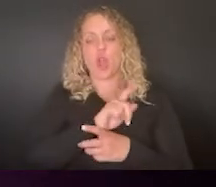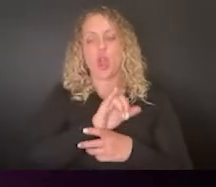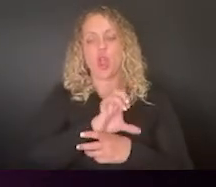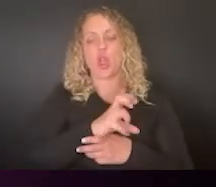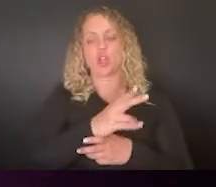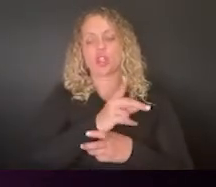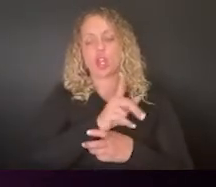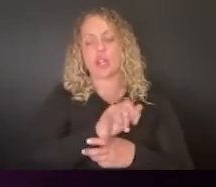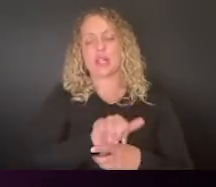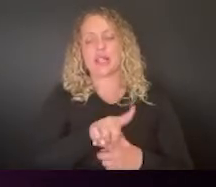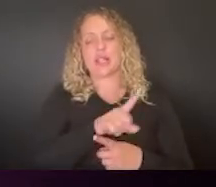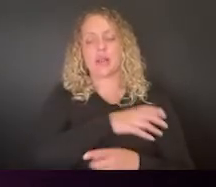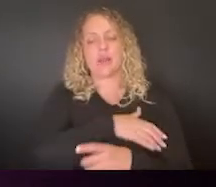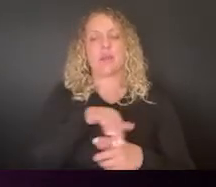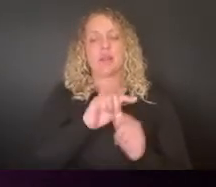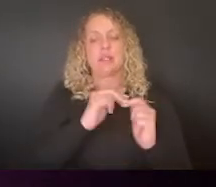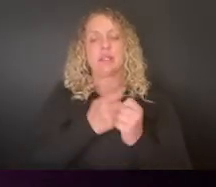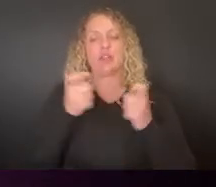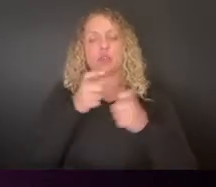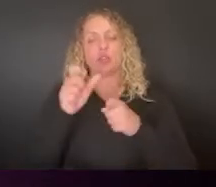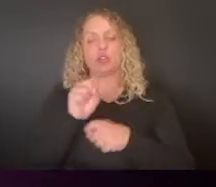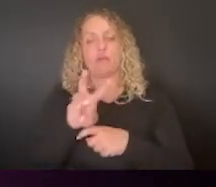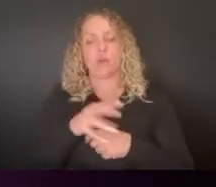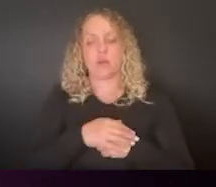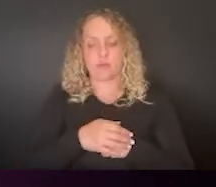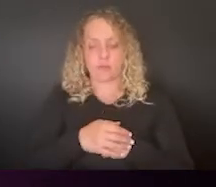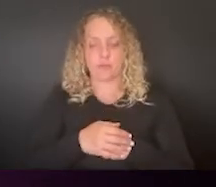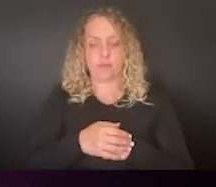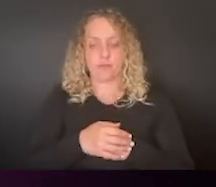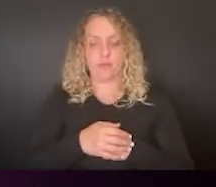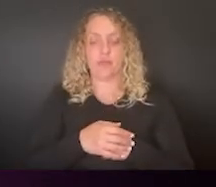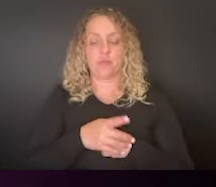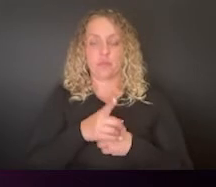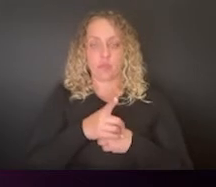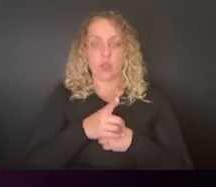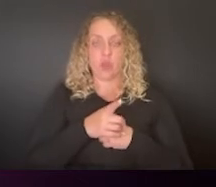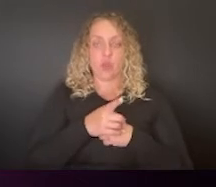the North Star aligns with their core message. Software powers the world.